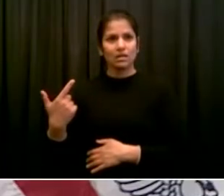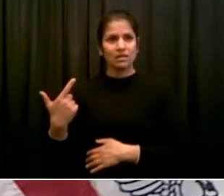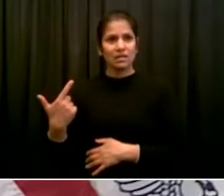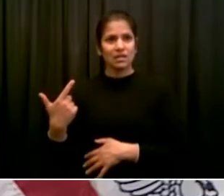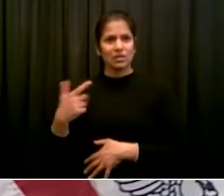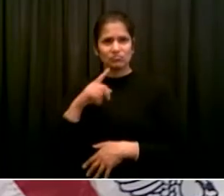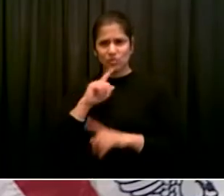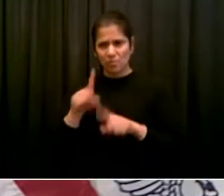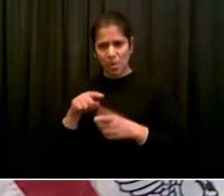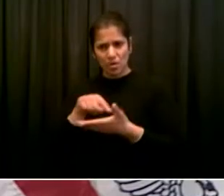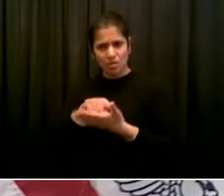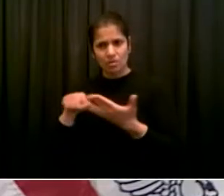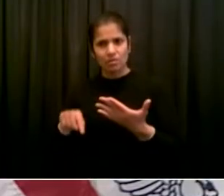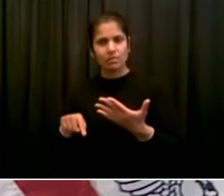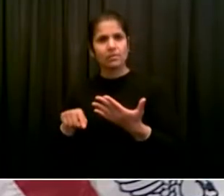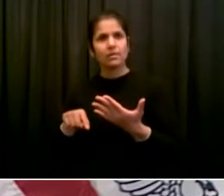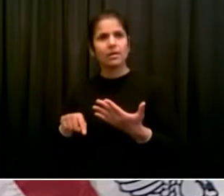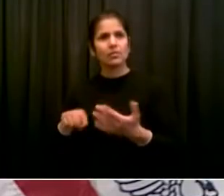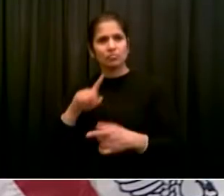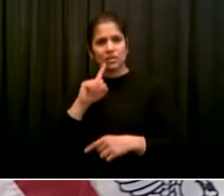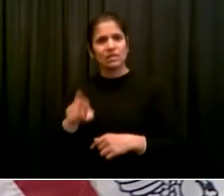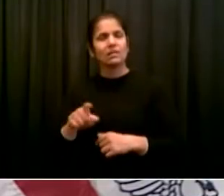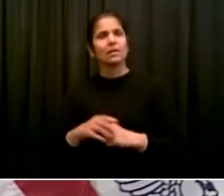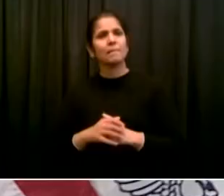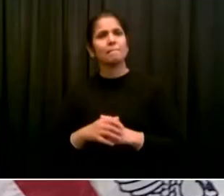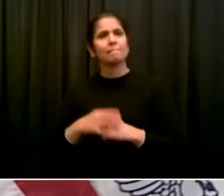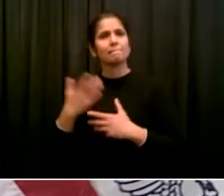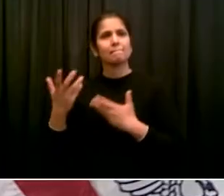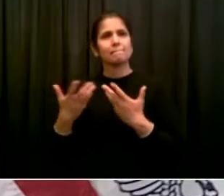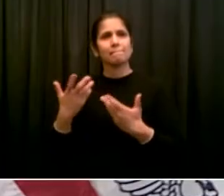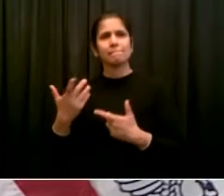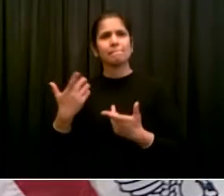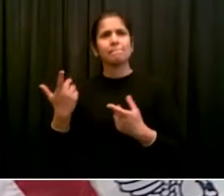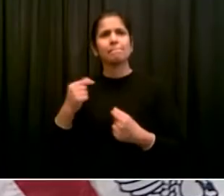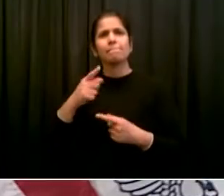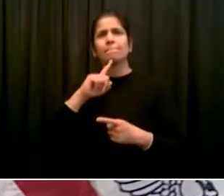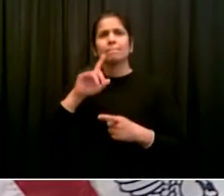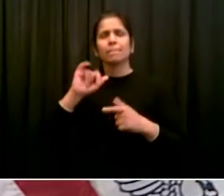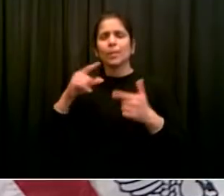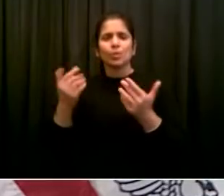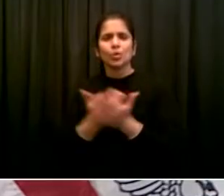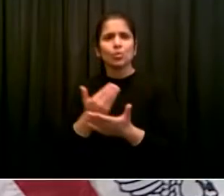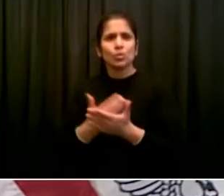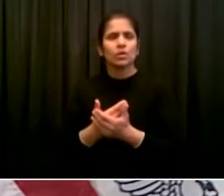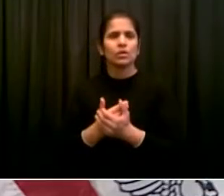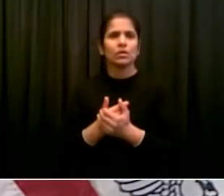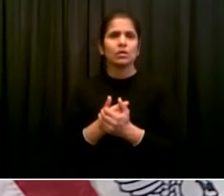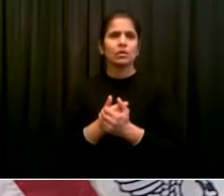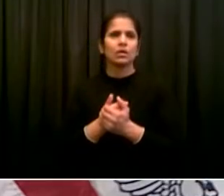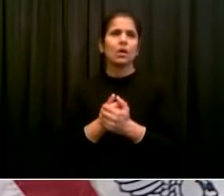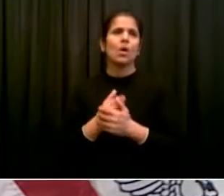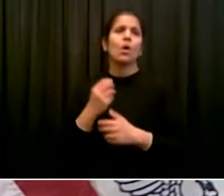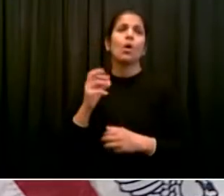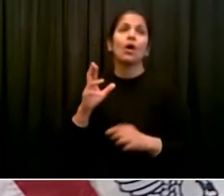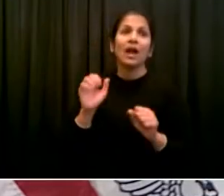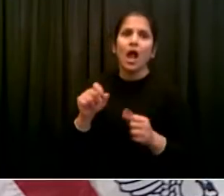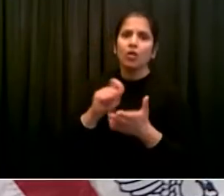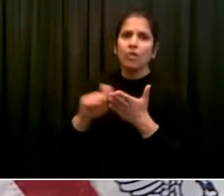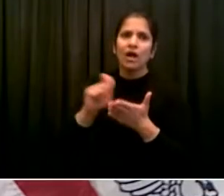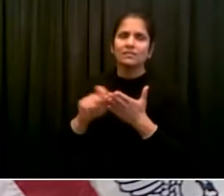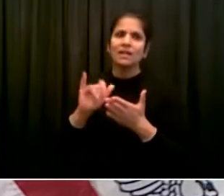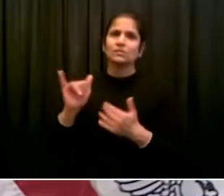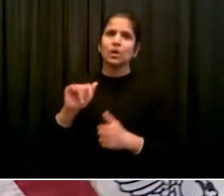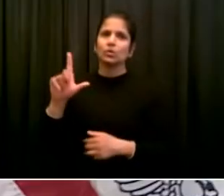really is new or couldn't have been written in 2013, or